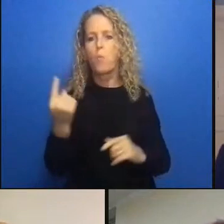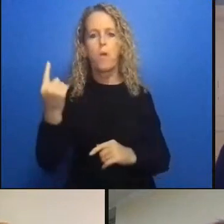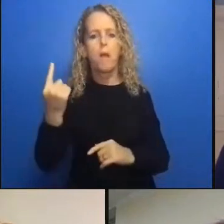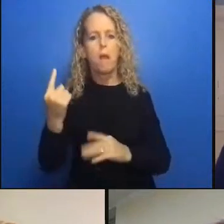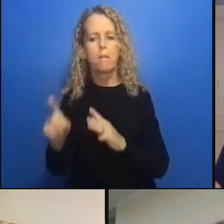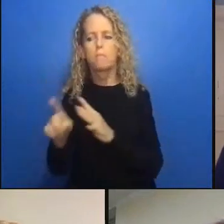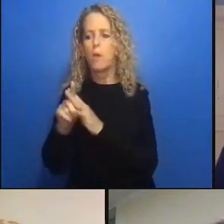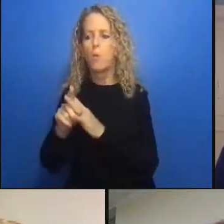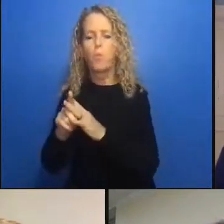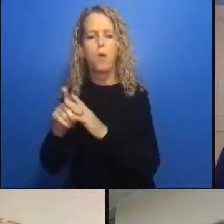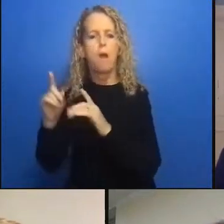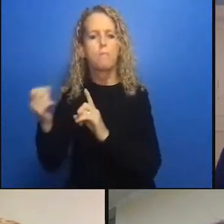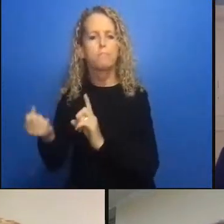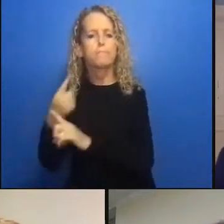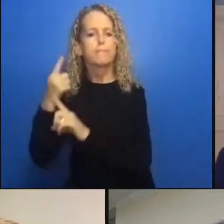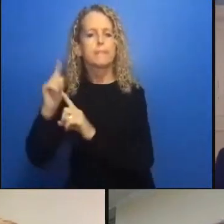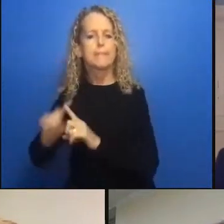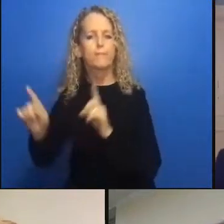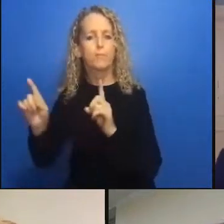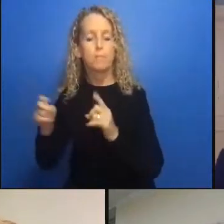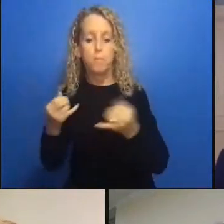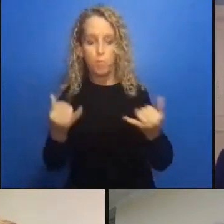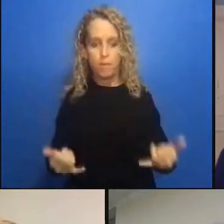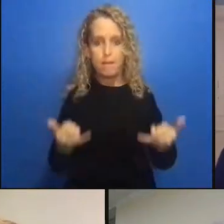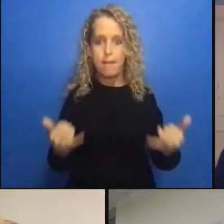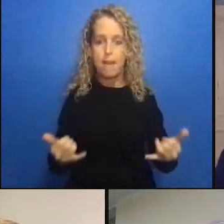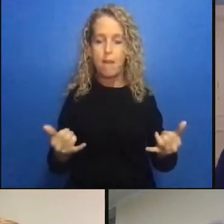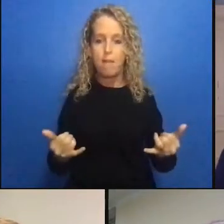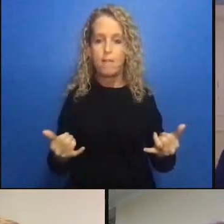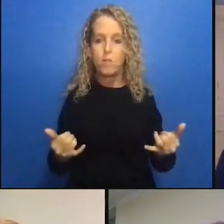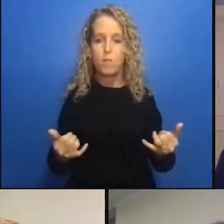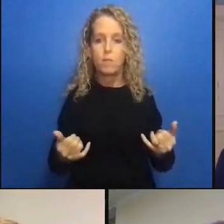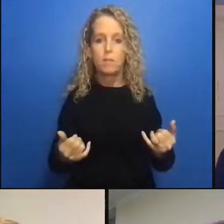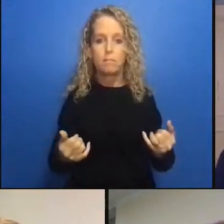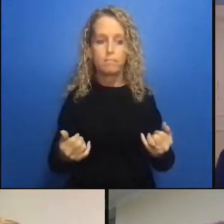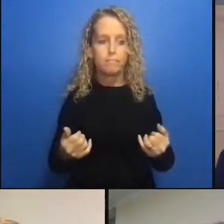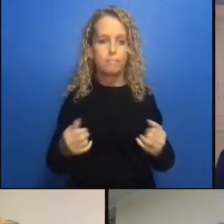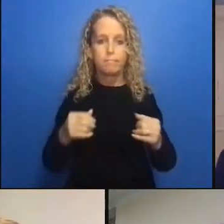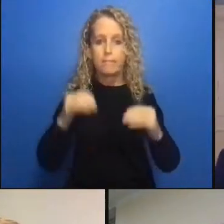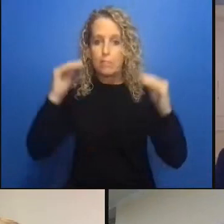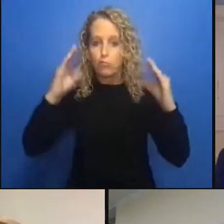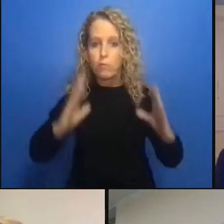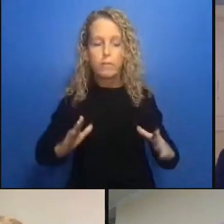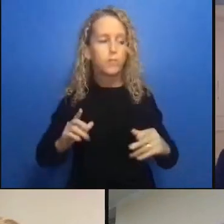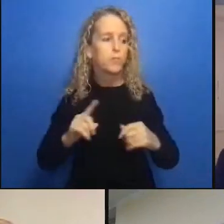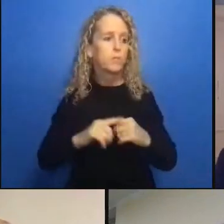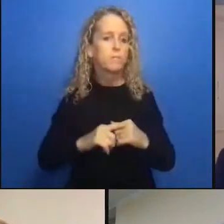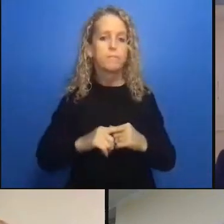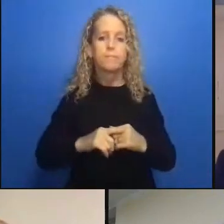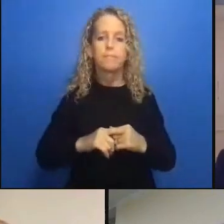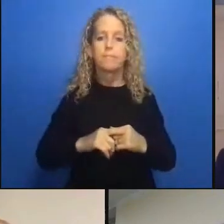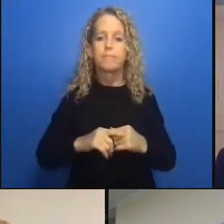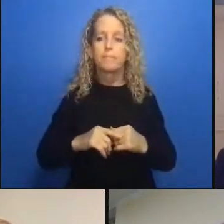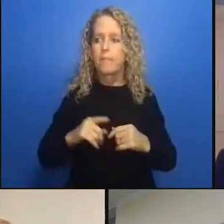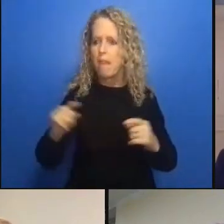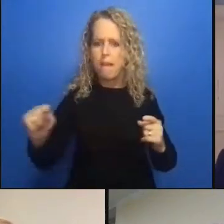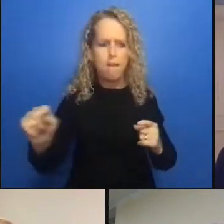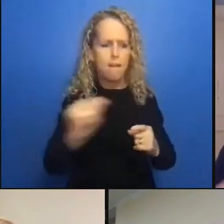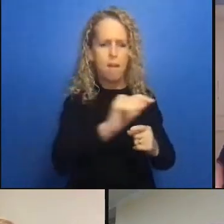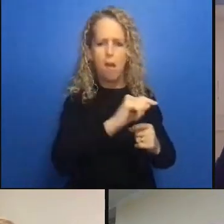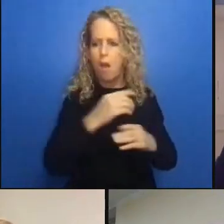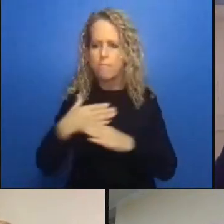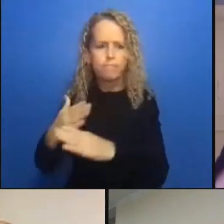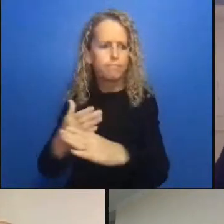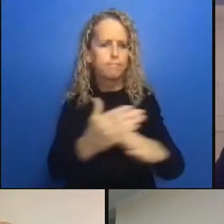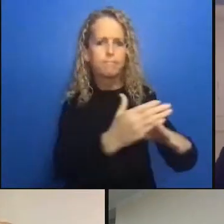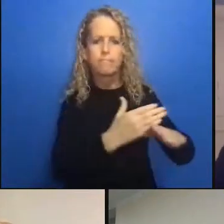have just sprung up in which, you know, individual professors and instructors are sharing what they're learning. And there's